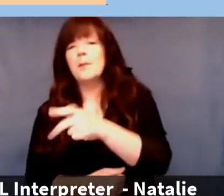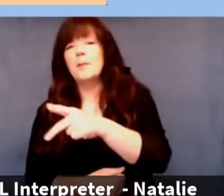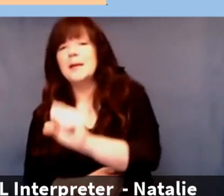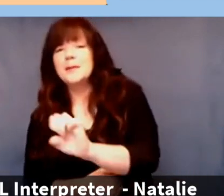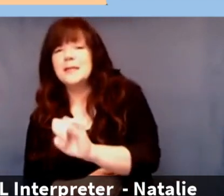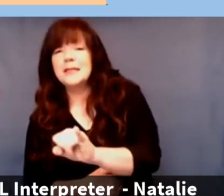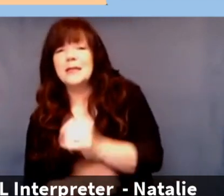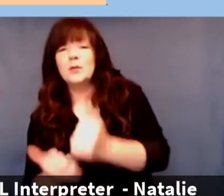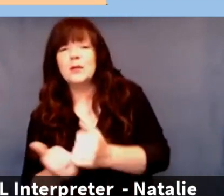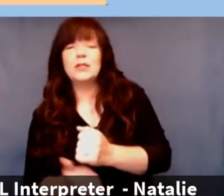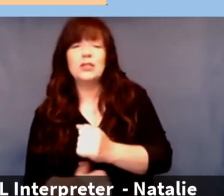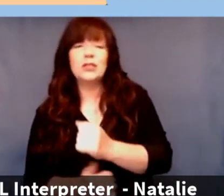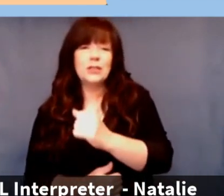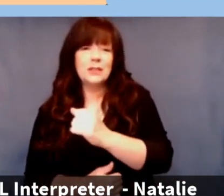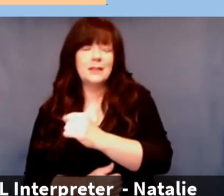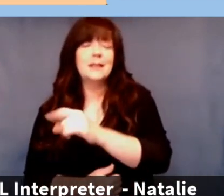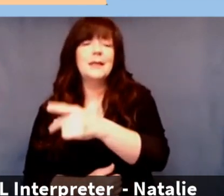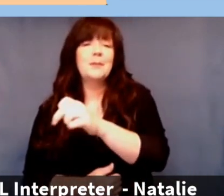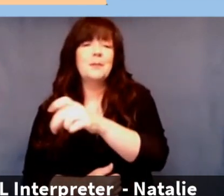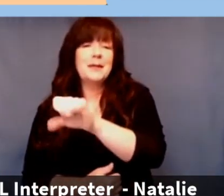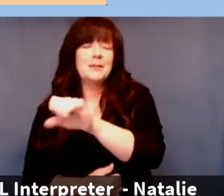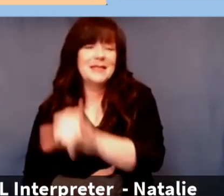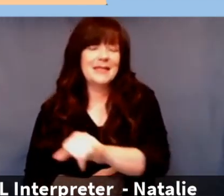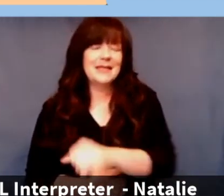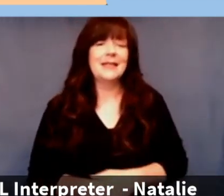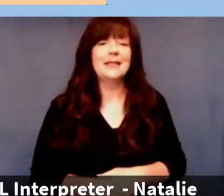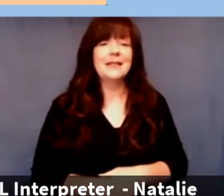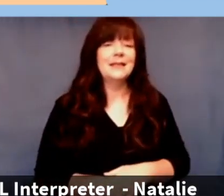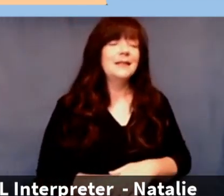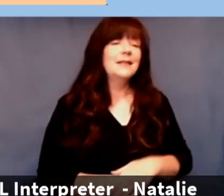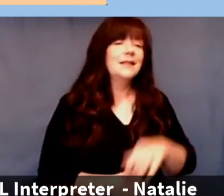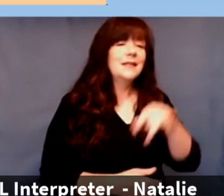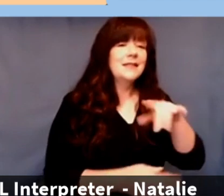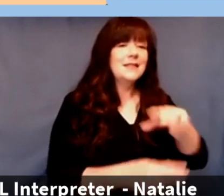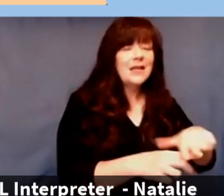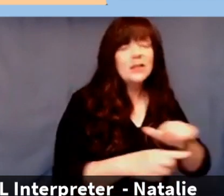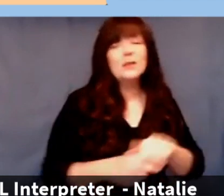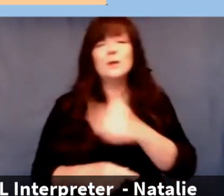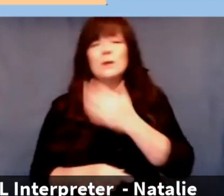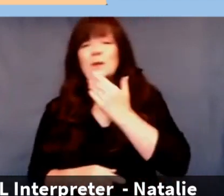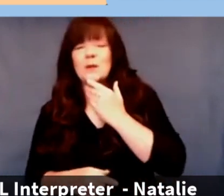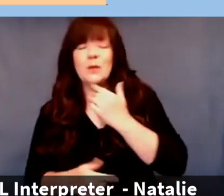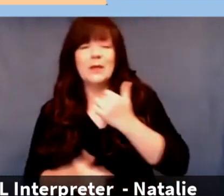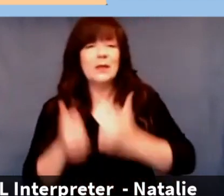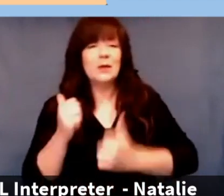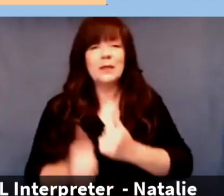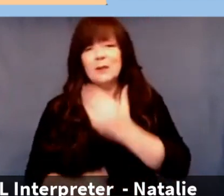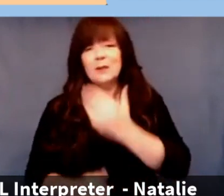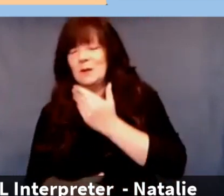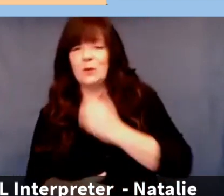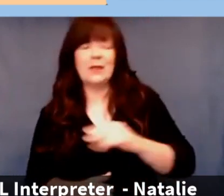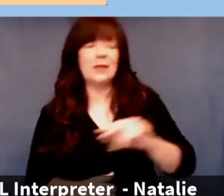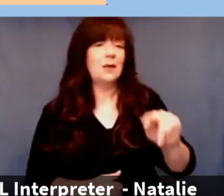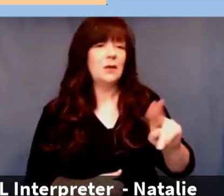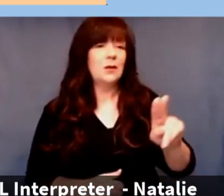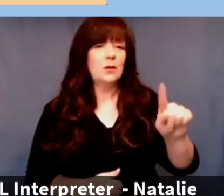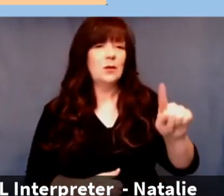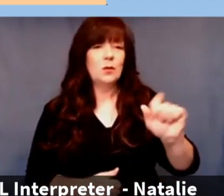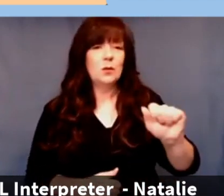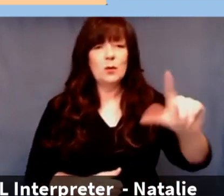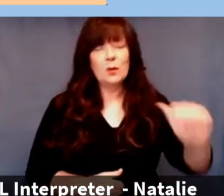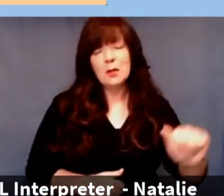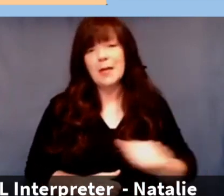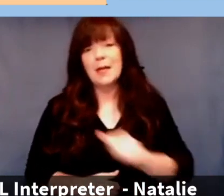sweet? Sweet. Nutella or peanut butter? Nutella. And breakfast or